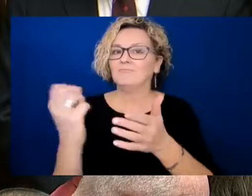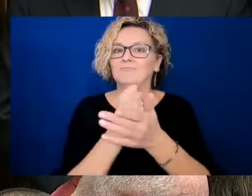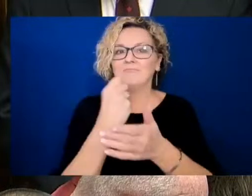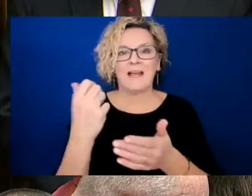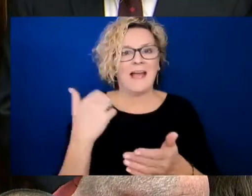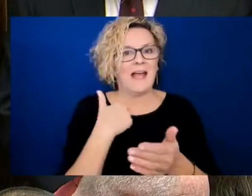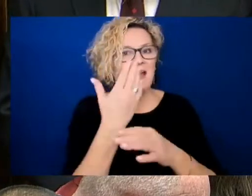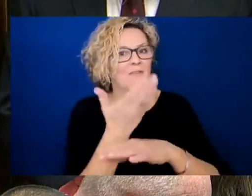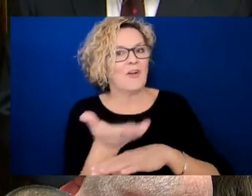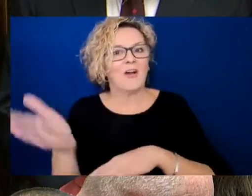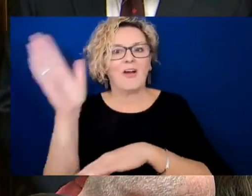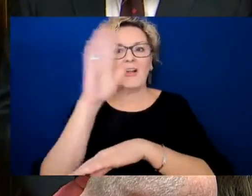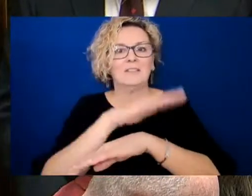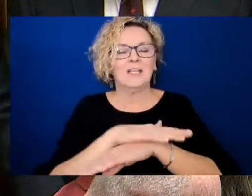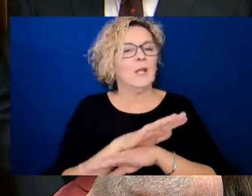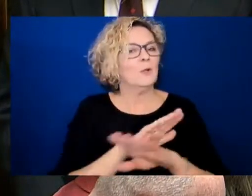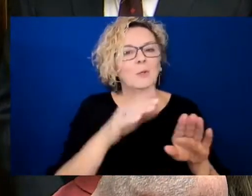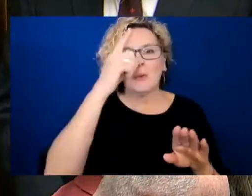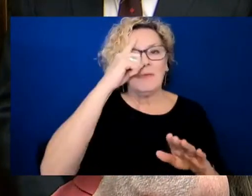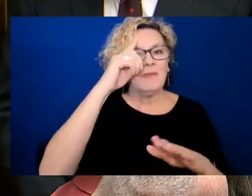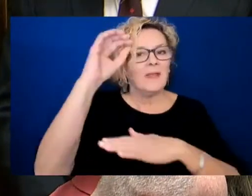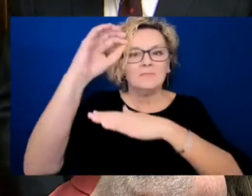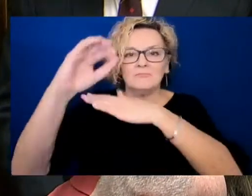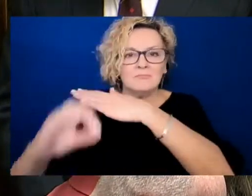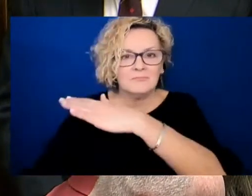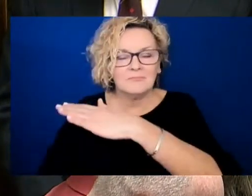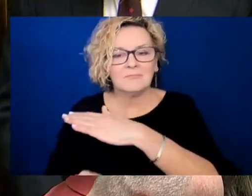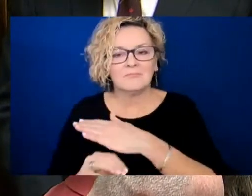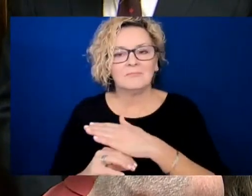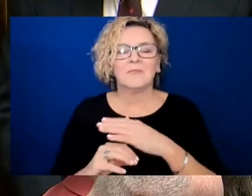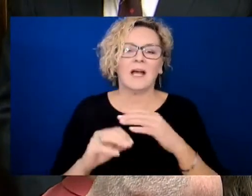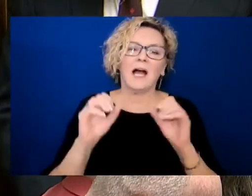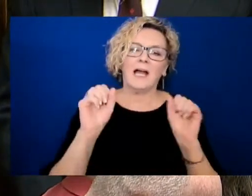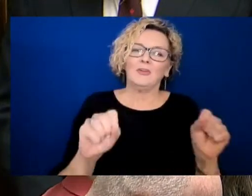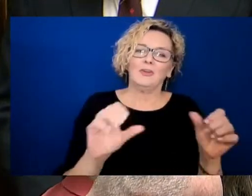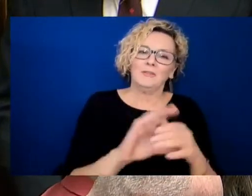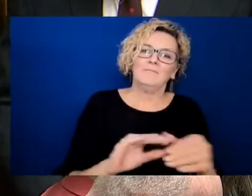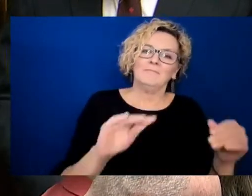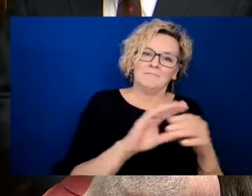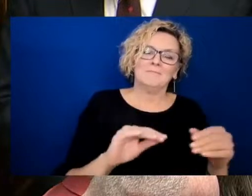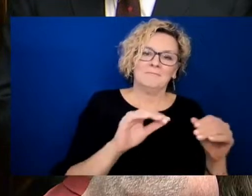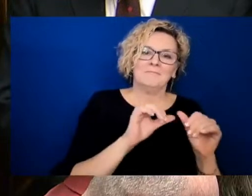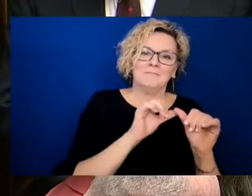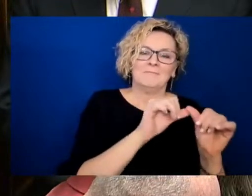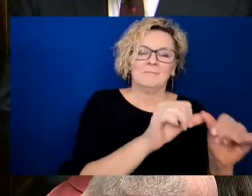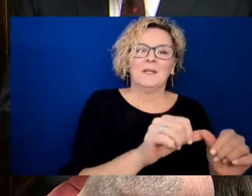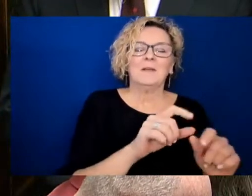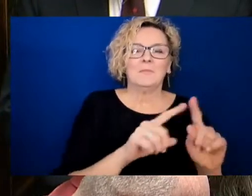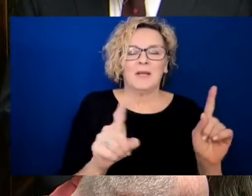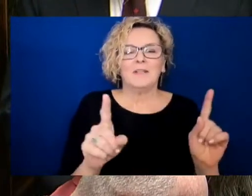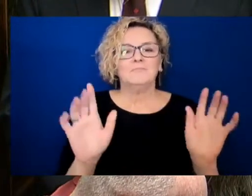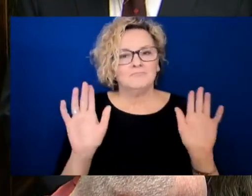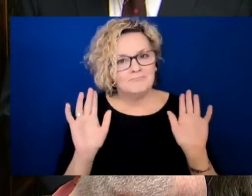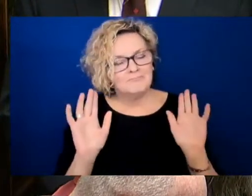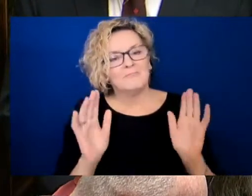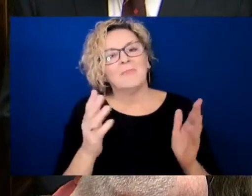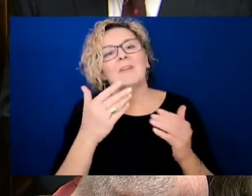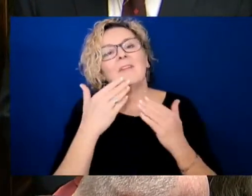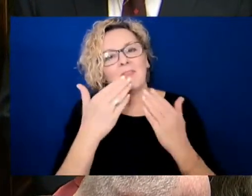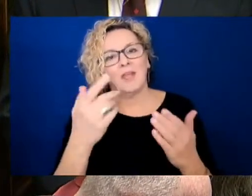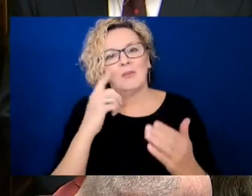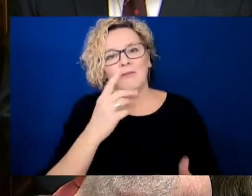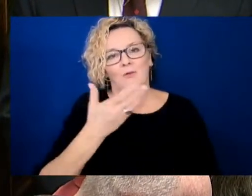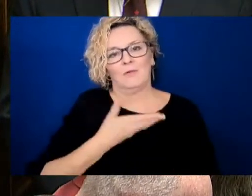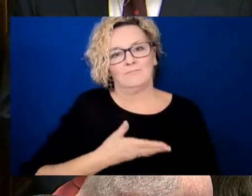I can go on, but I just really want to thank you for inviting me to share a prayer. And I love all of you,